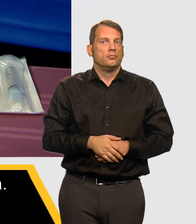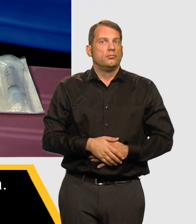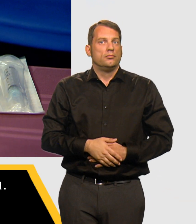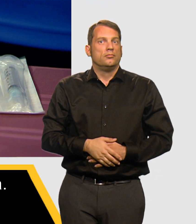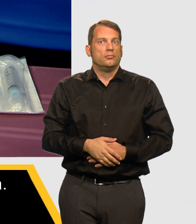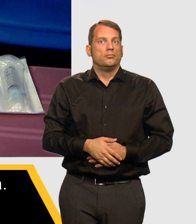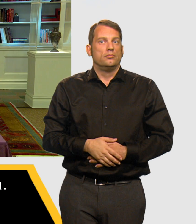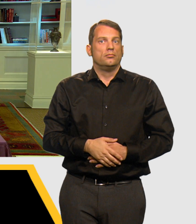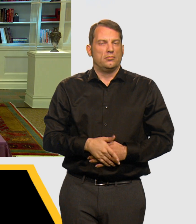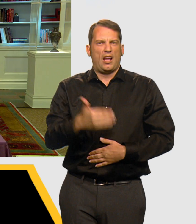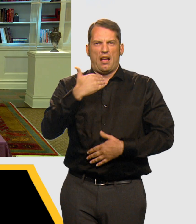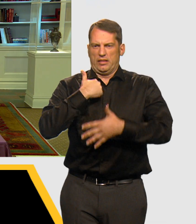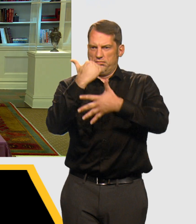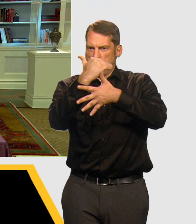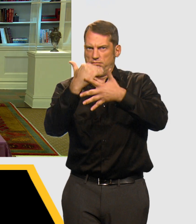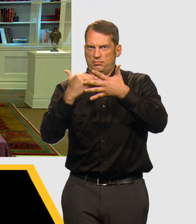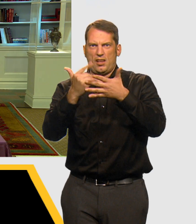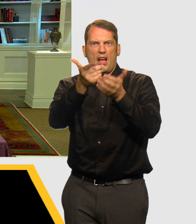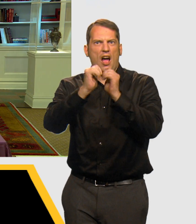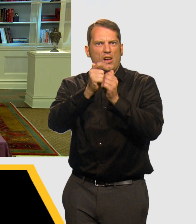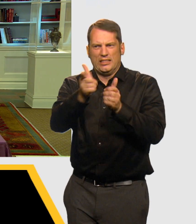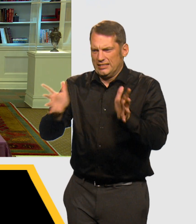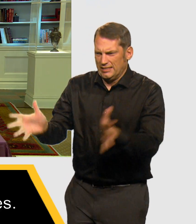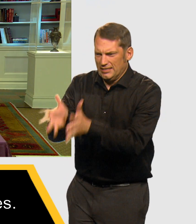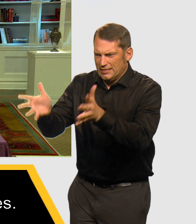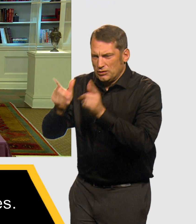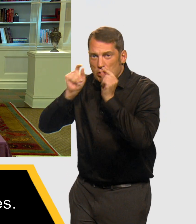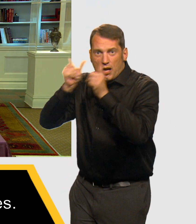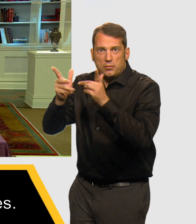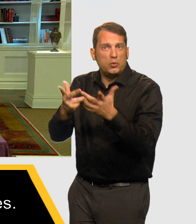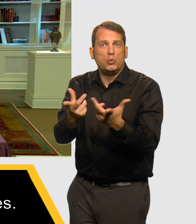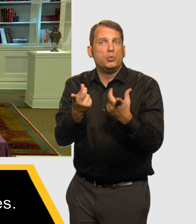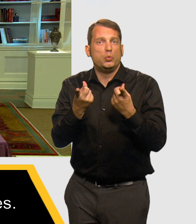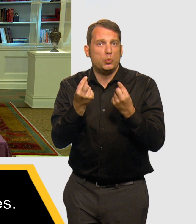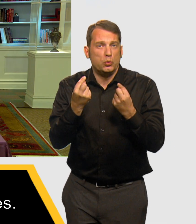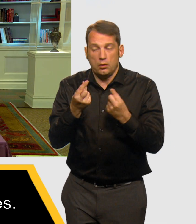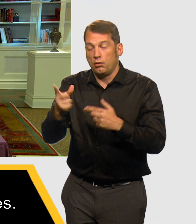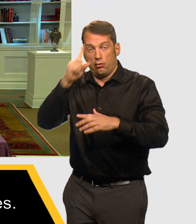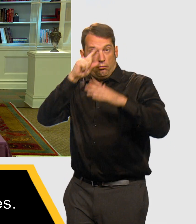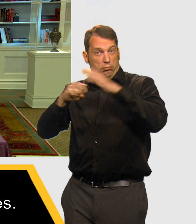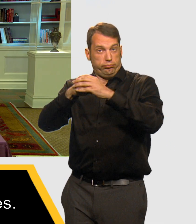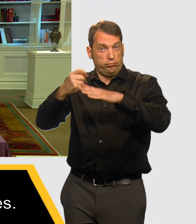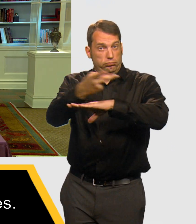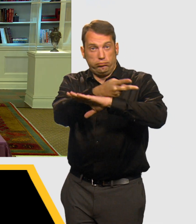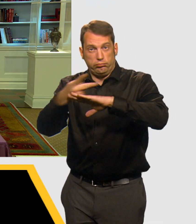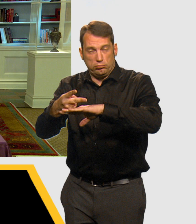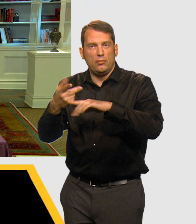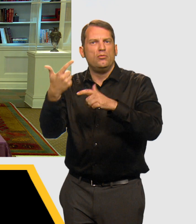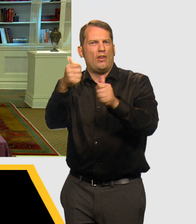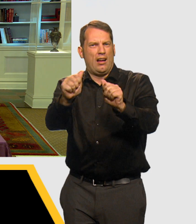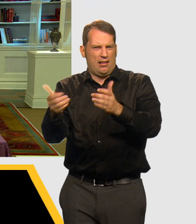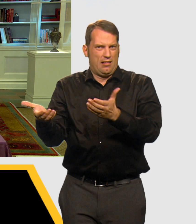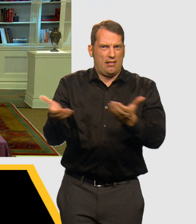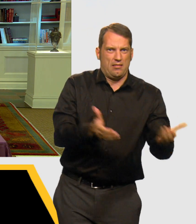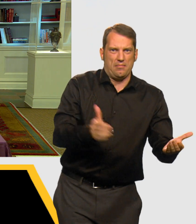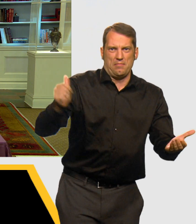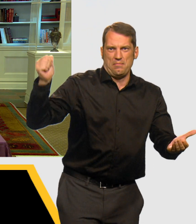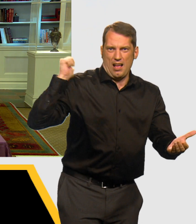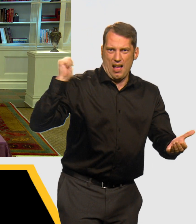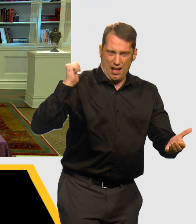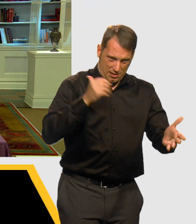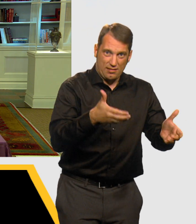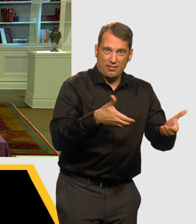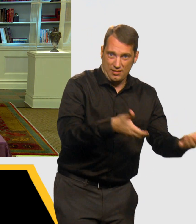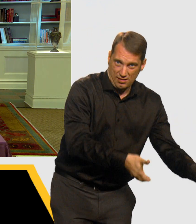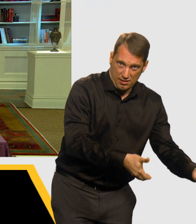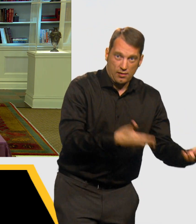syringe. Follow the rouse and stimulate steps to determine if this is an opioid overdose. Try to place the person on their